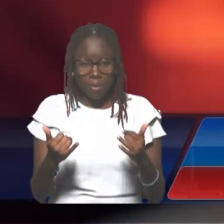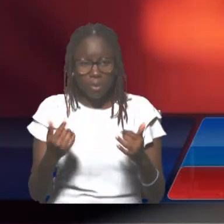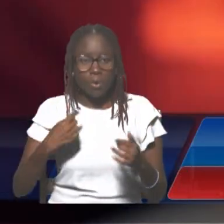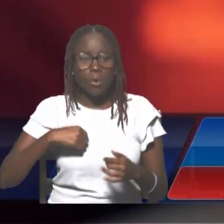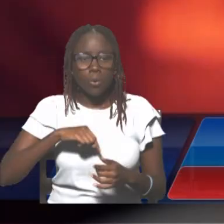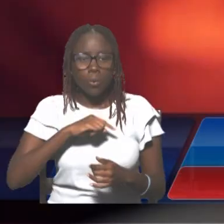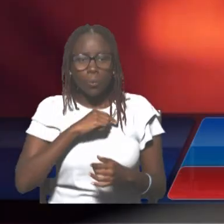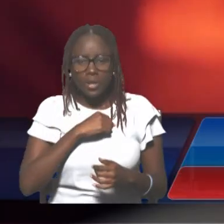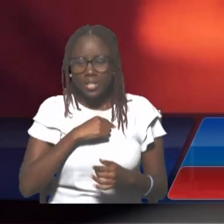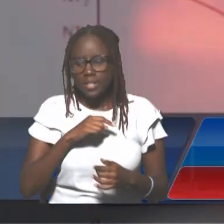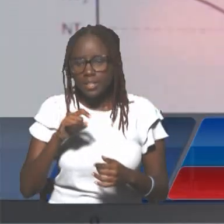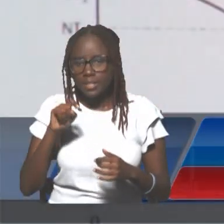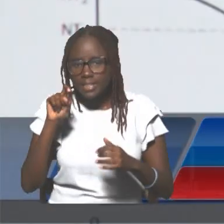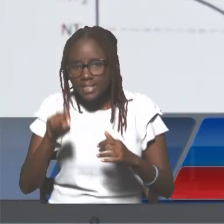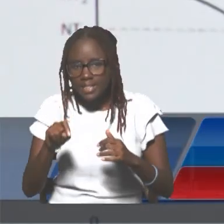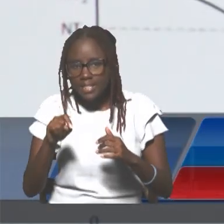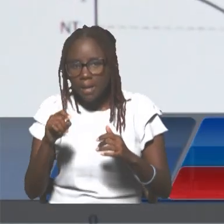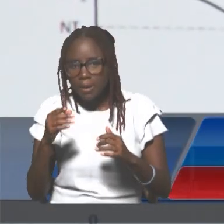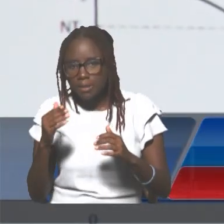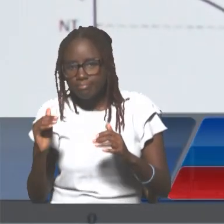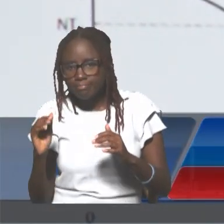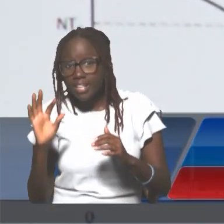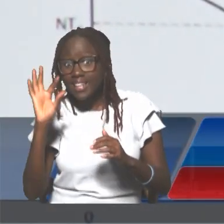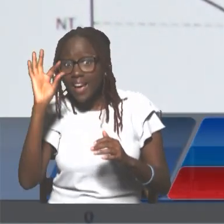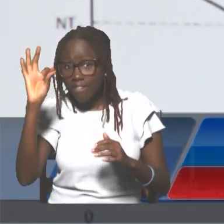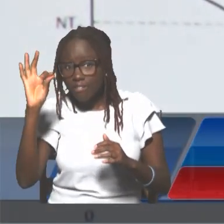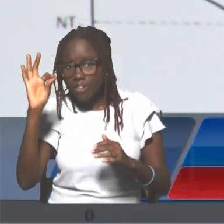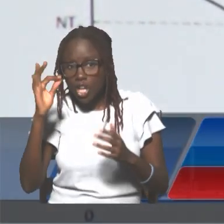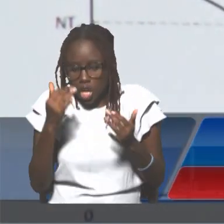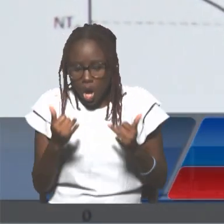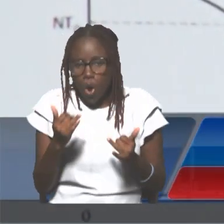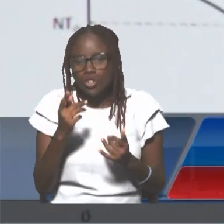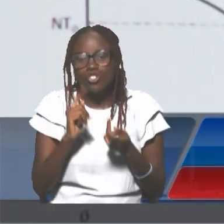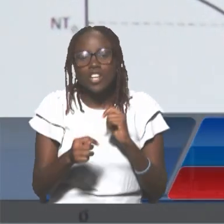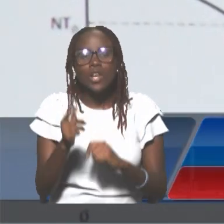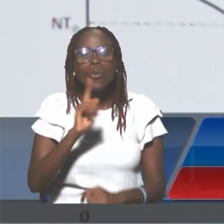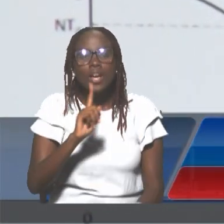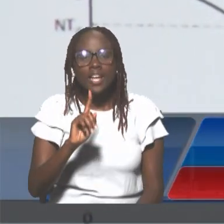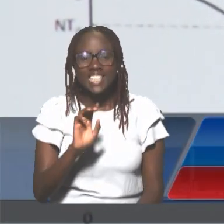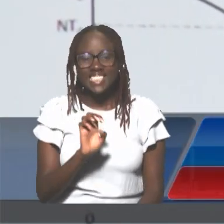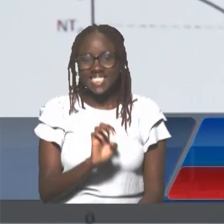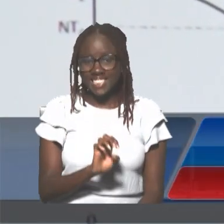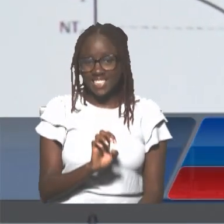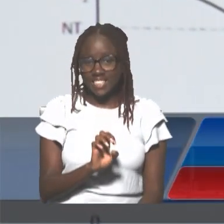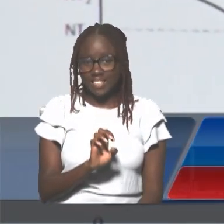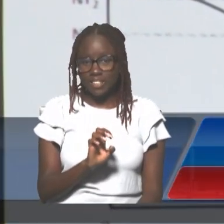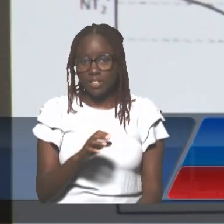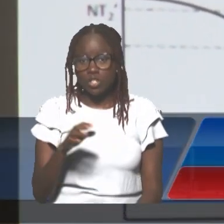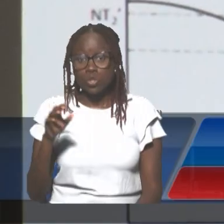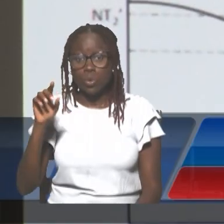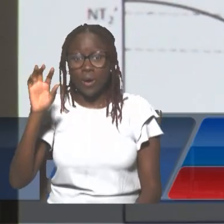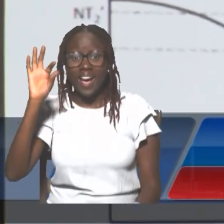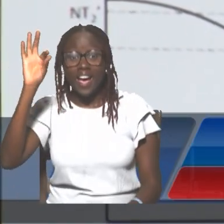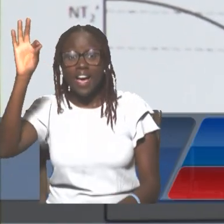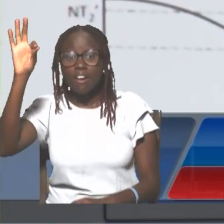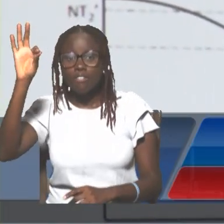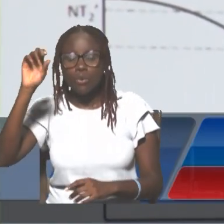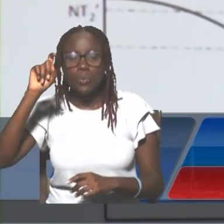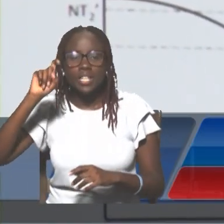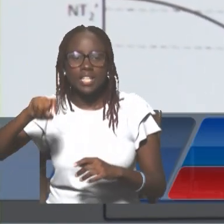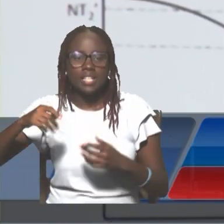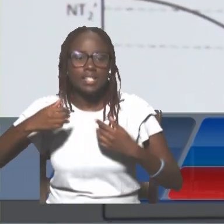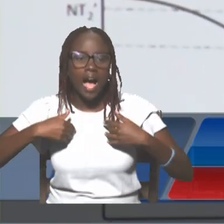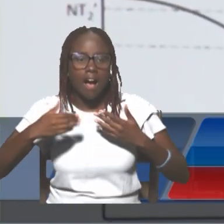be in a location such as F. And the main thing about F is that it requires more non-energy export